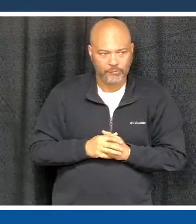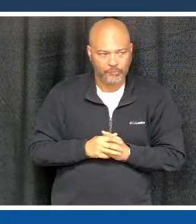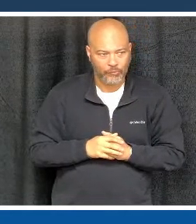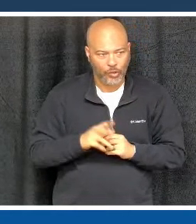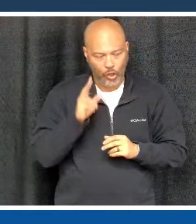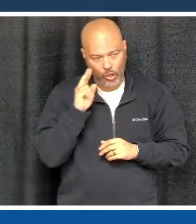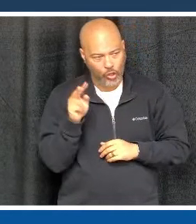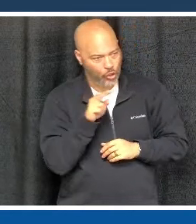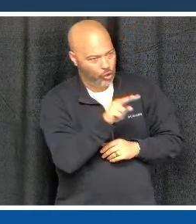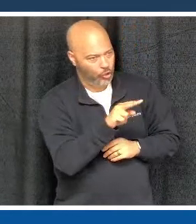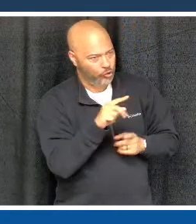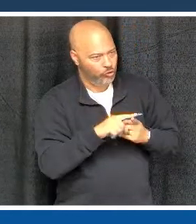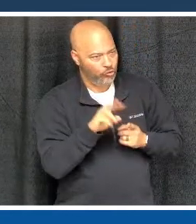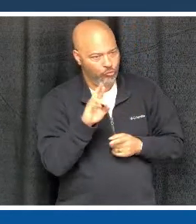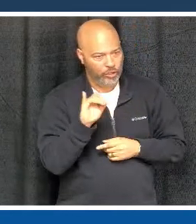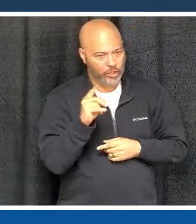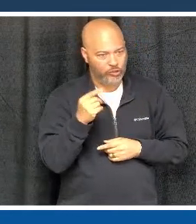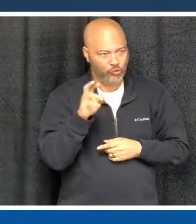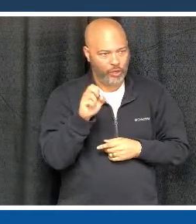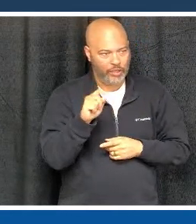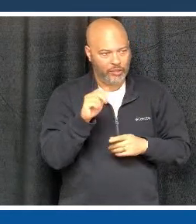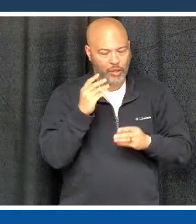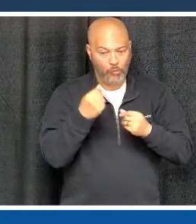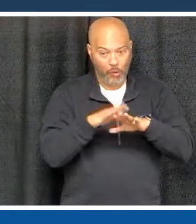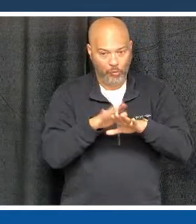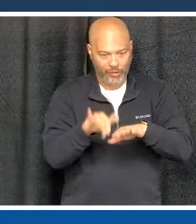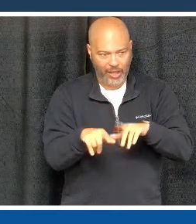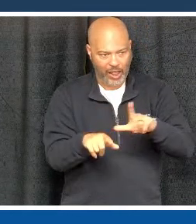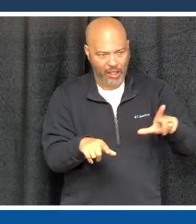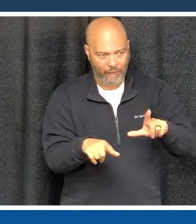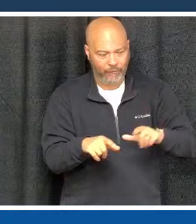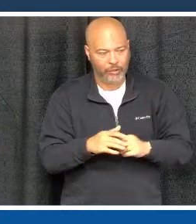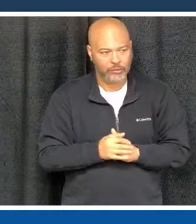Looking back towards Ridgecrest, the property is on the left.